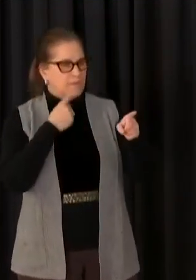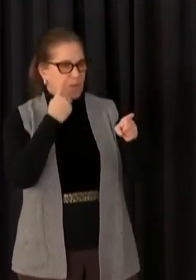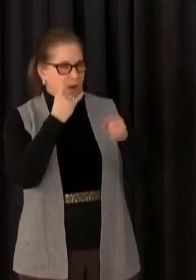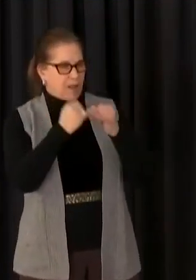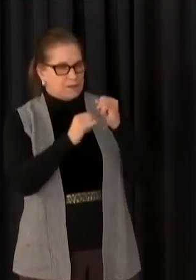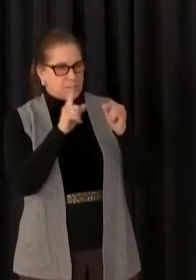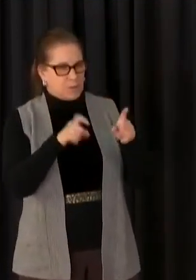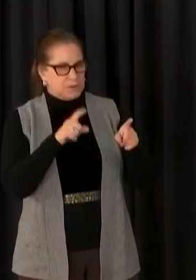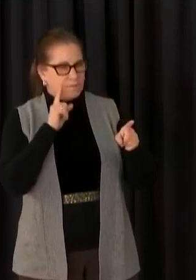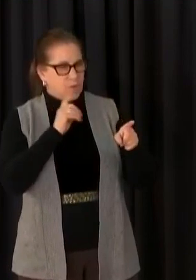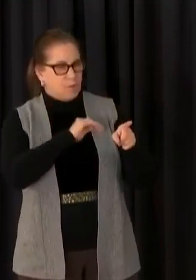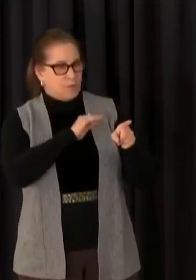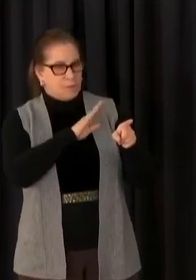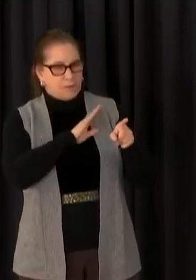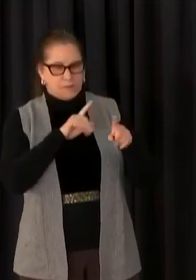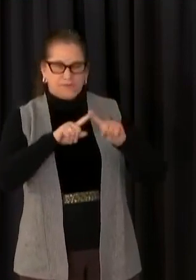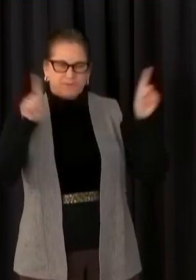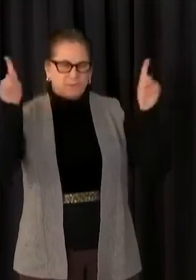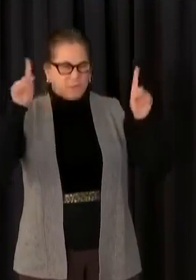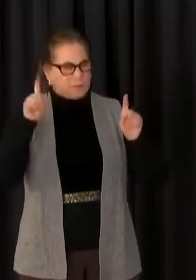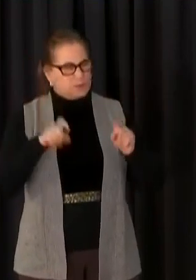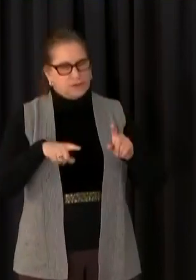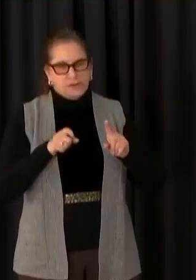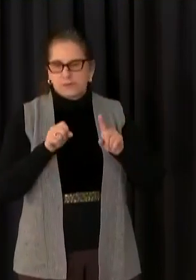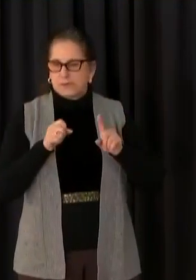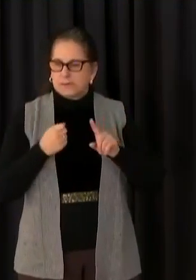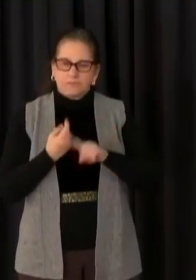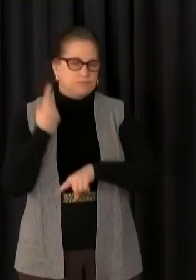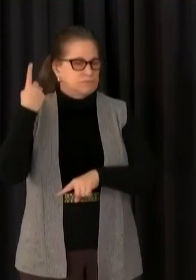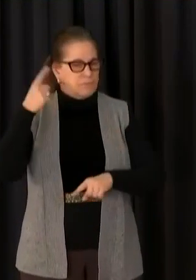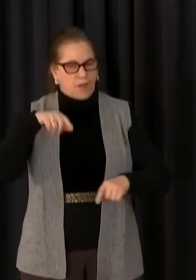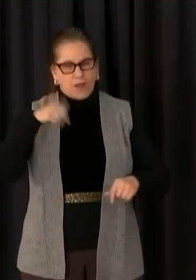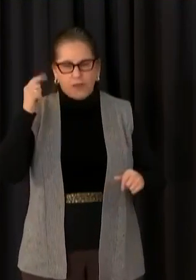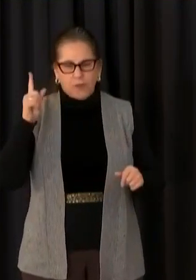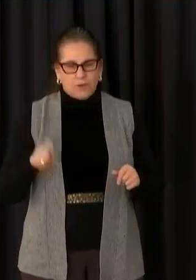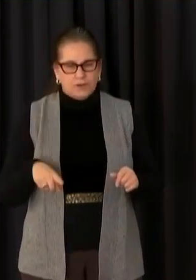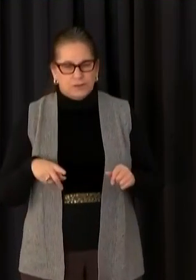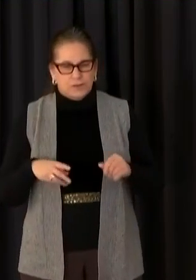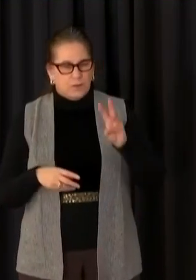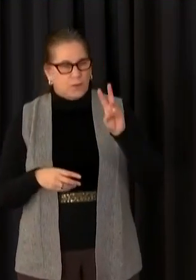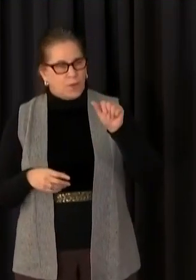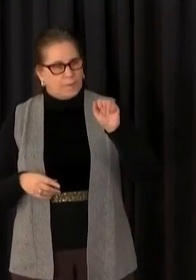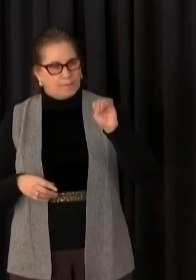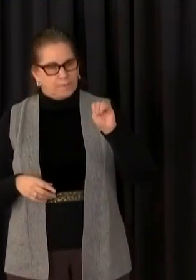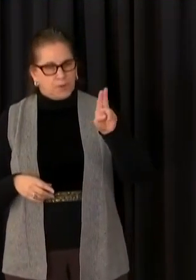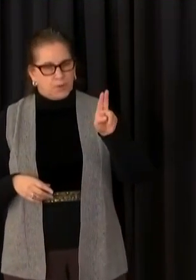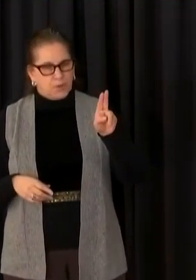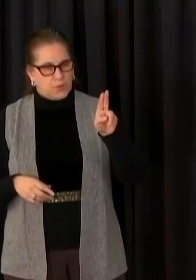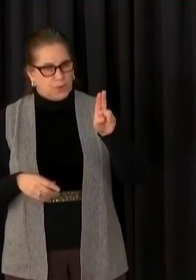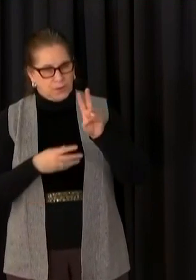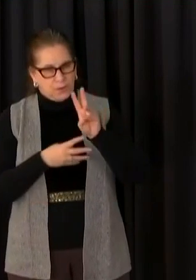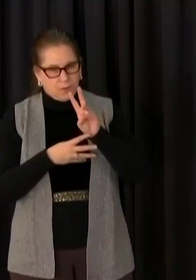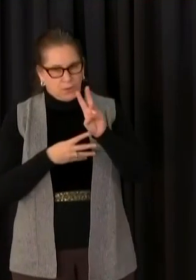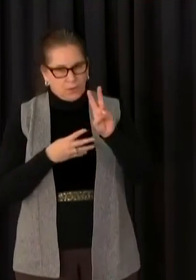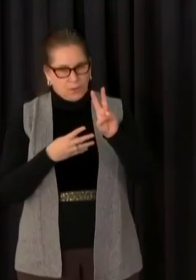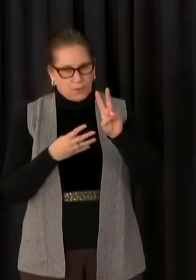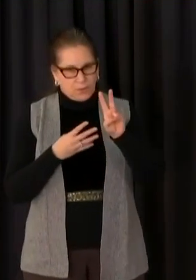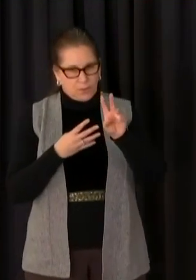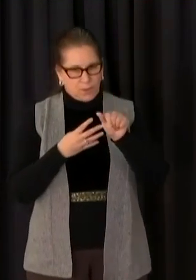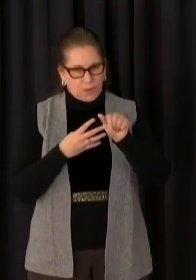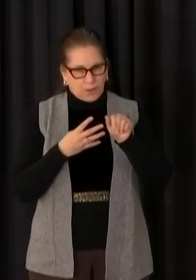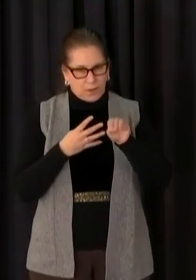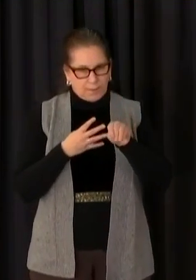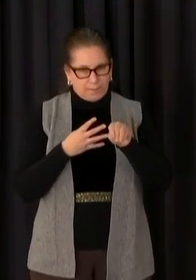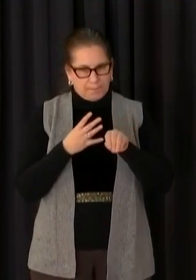to you. It was announced today that WAMU is ending the Kojo Nambi show after decades of service. Just your